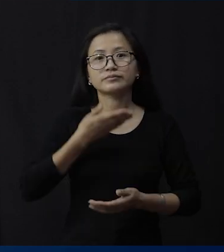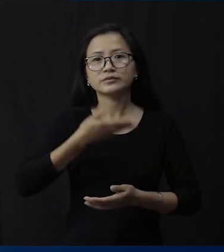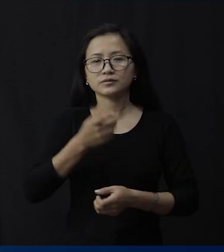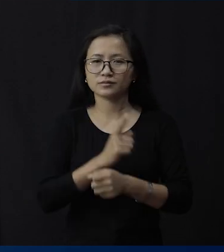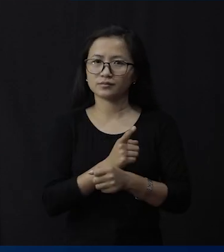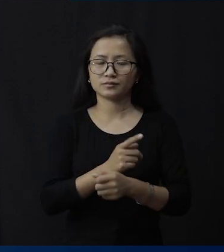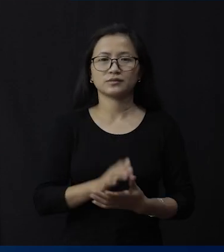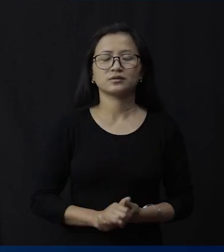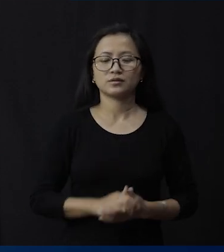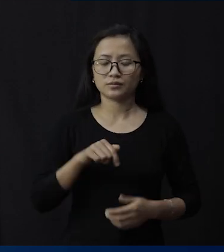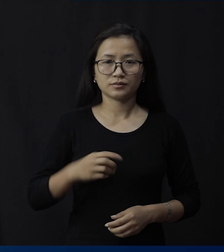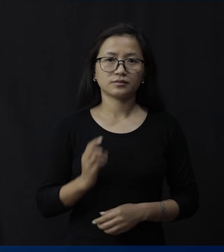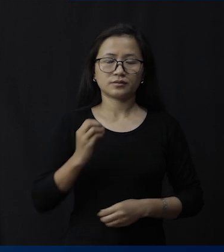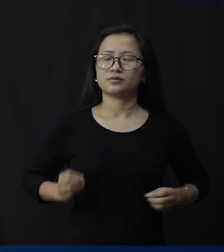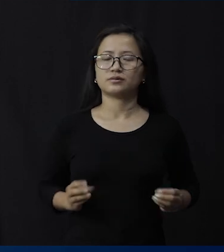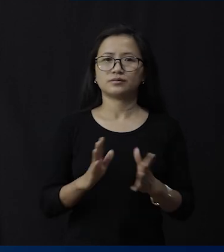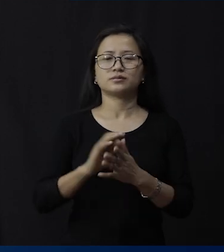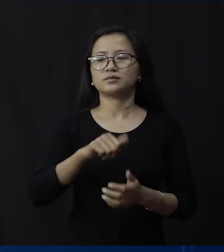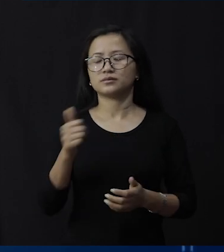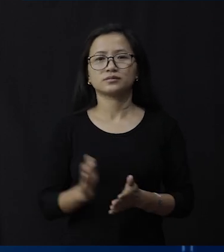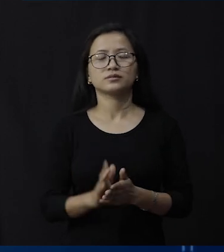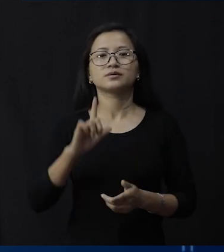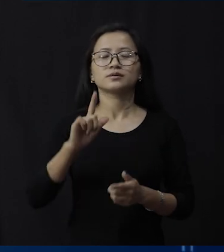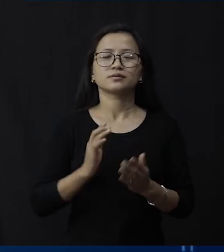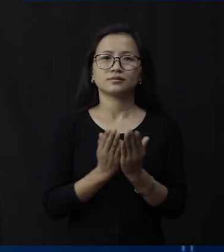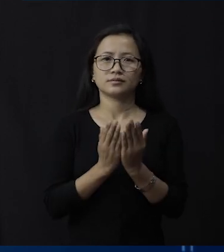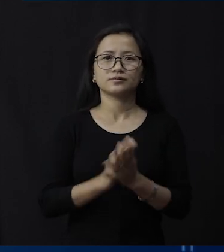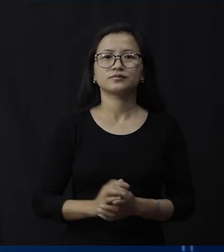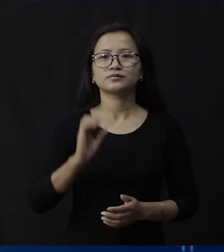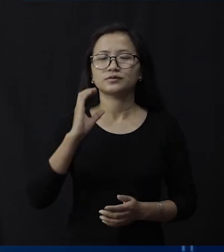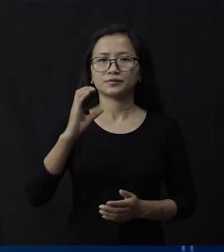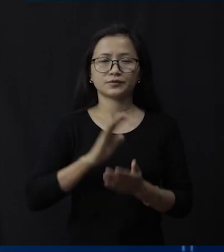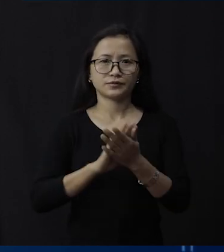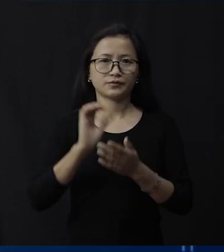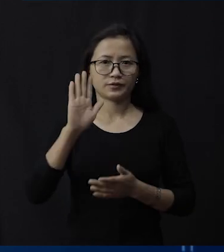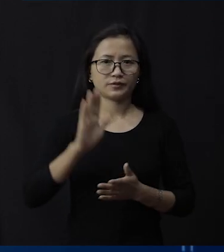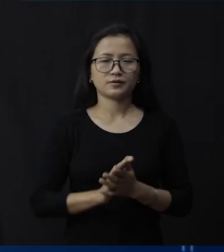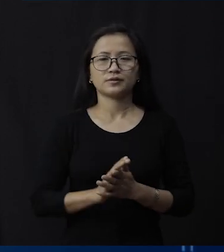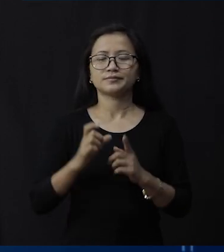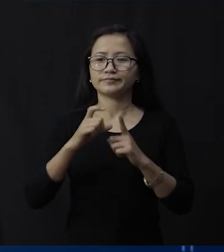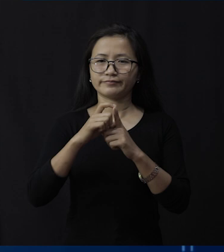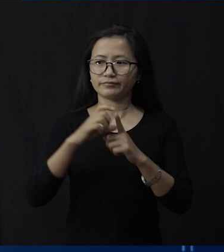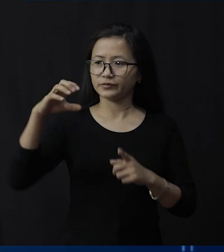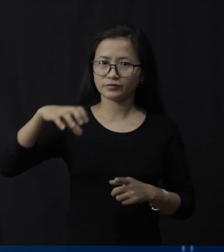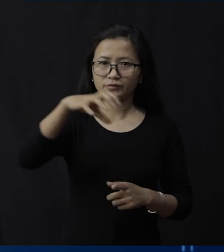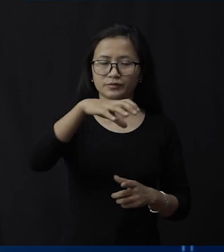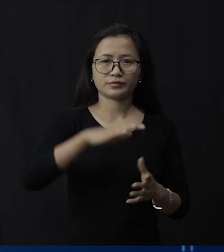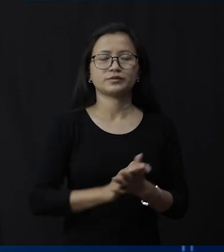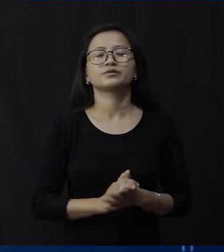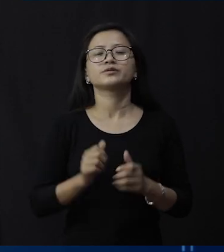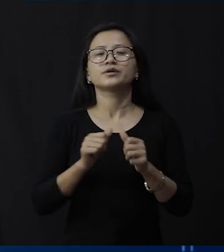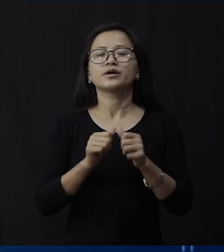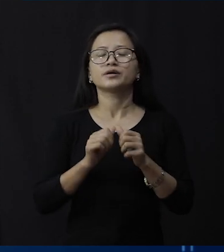we are starting with another lesson, that is chapter 5, District Administration, and